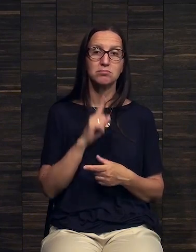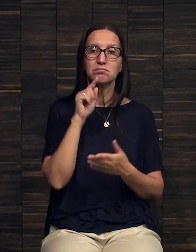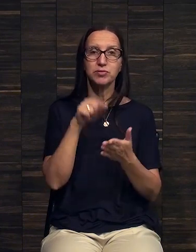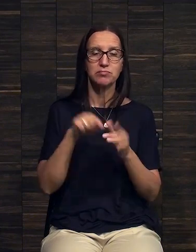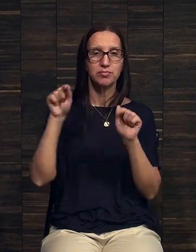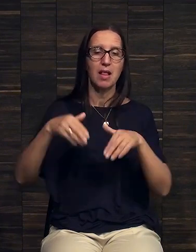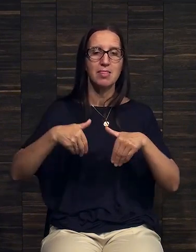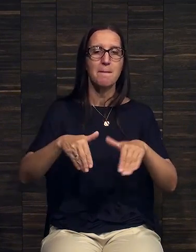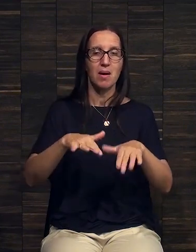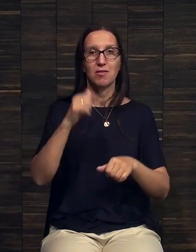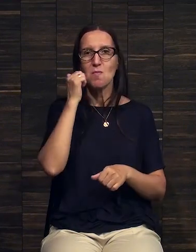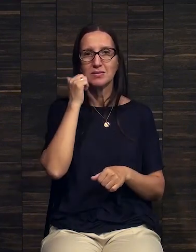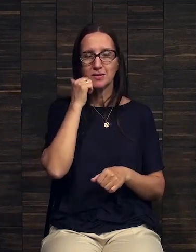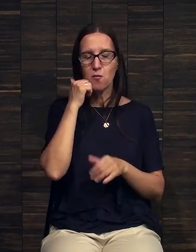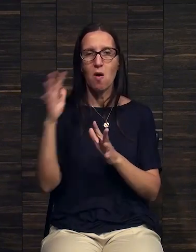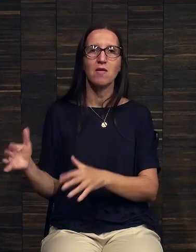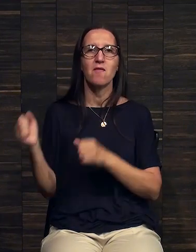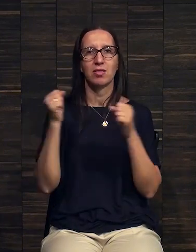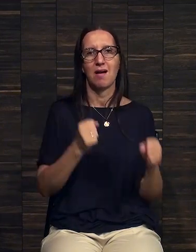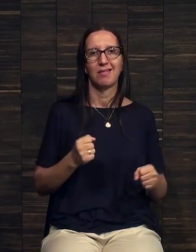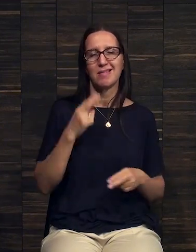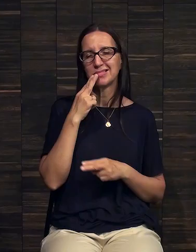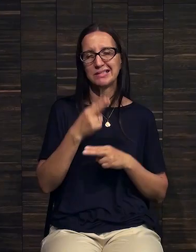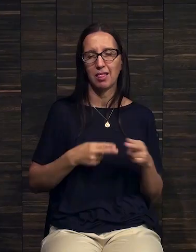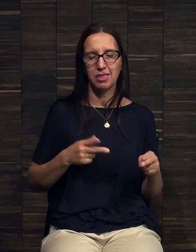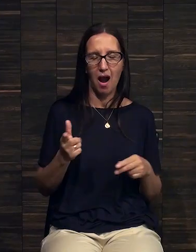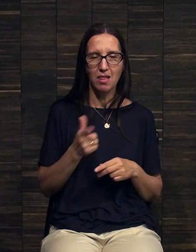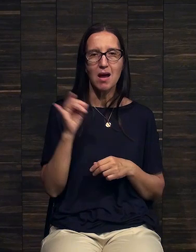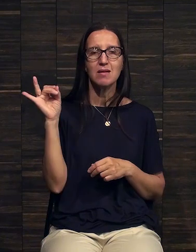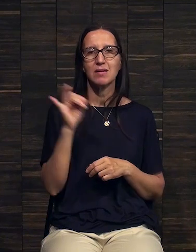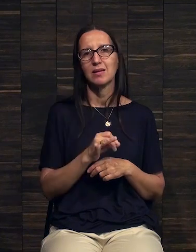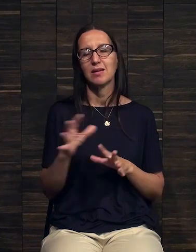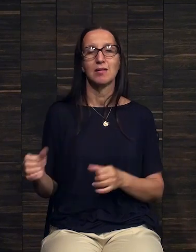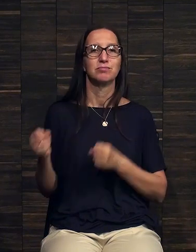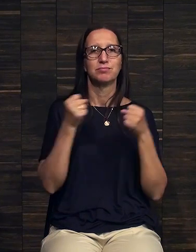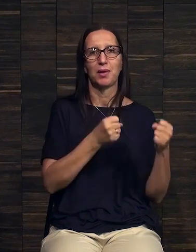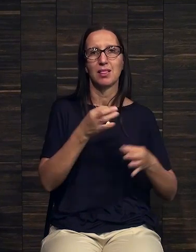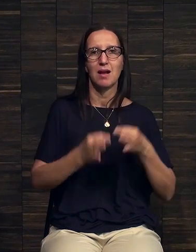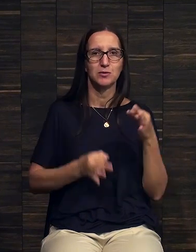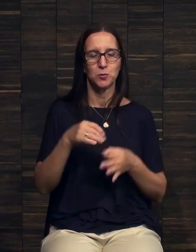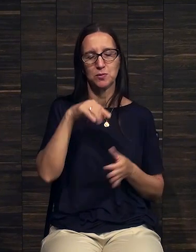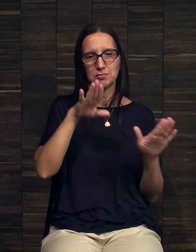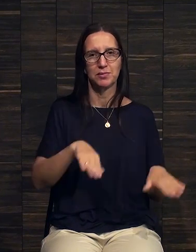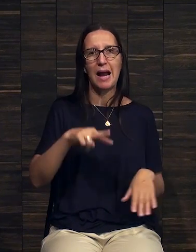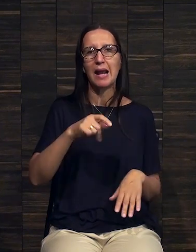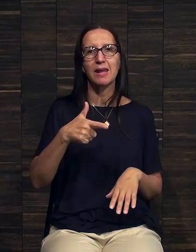So he comes to Moscow parade, grabs Stalin, and brings Stalin to a League of Nations. Everything